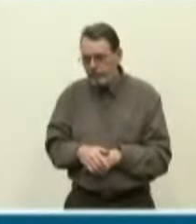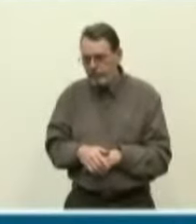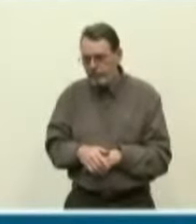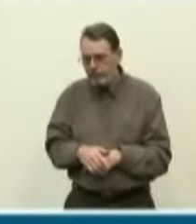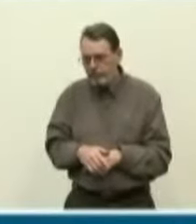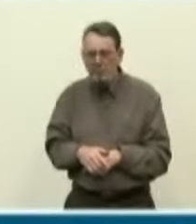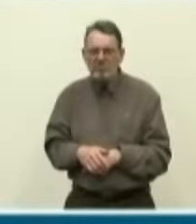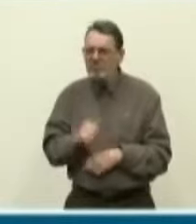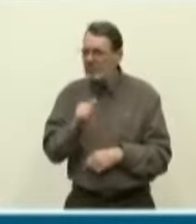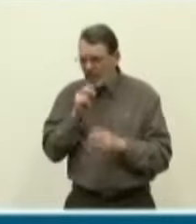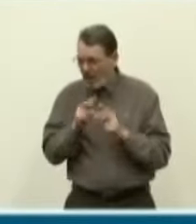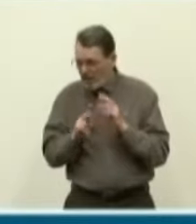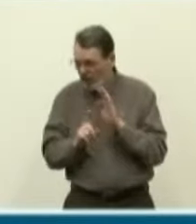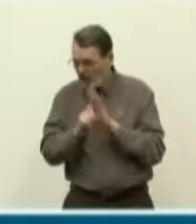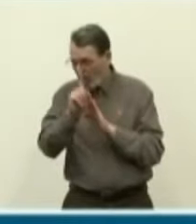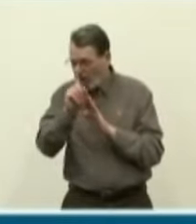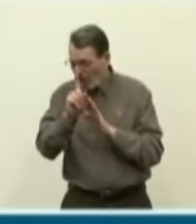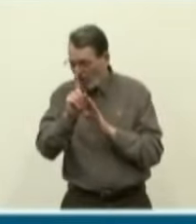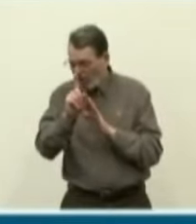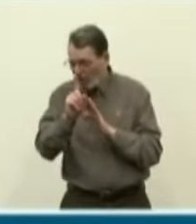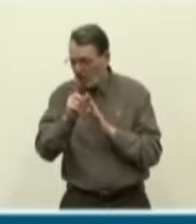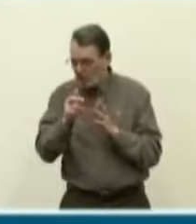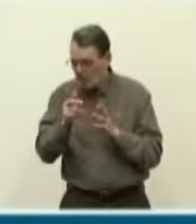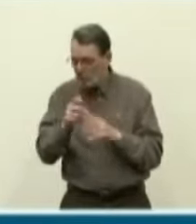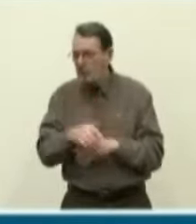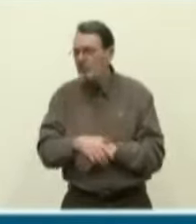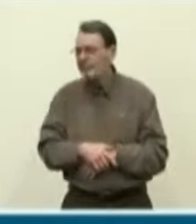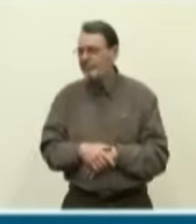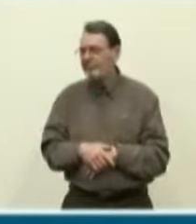11:48 and